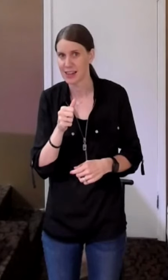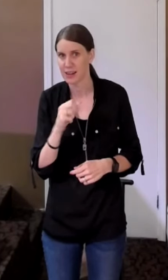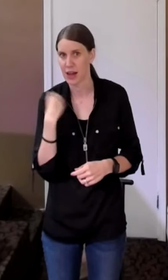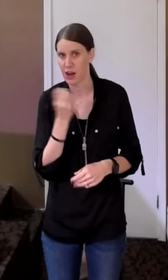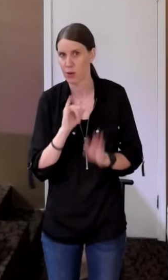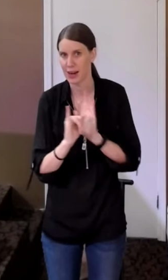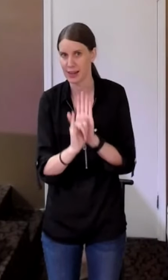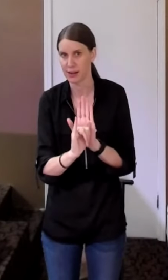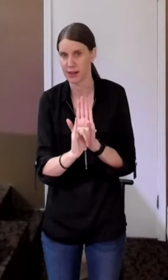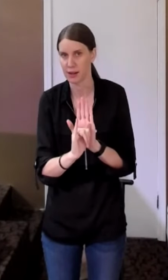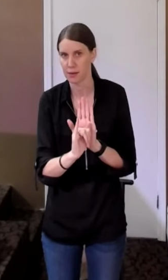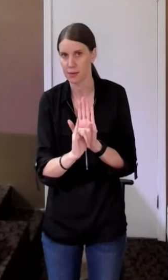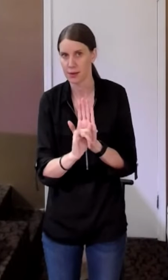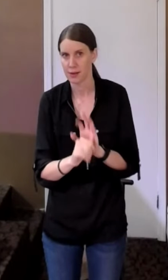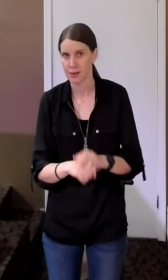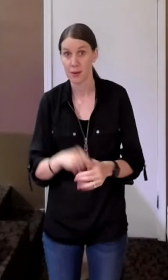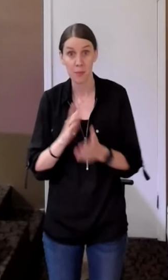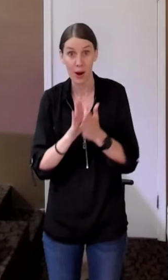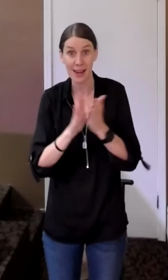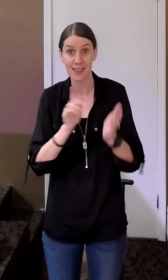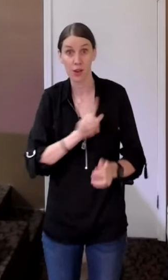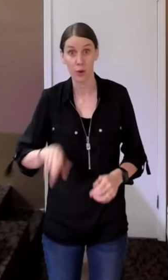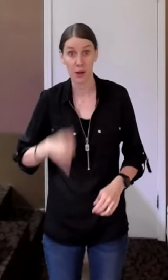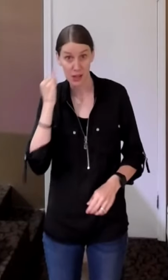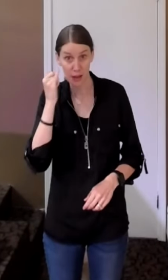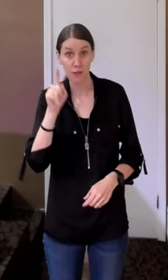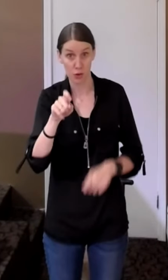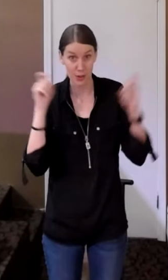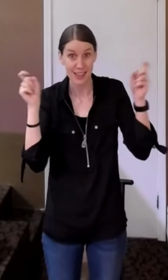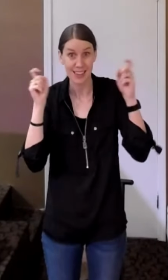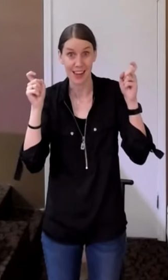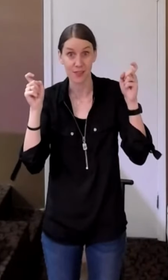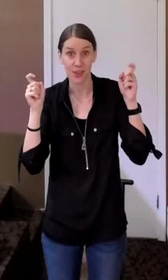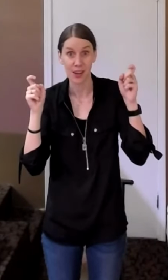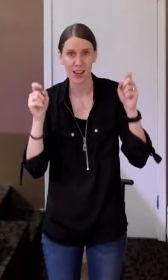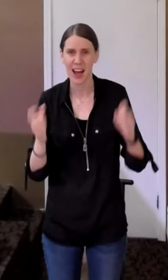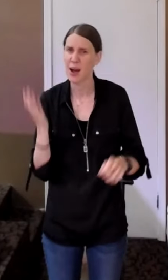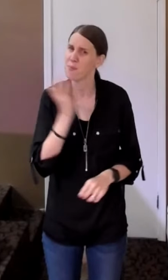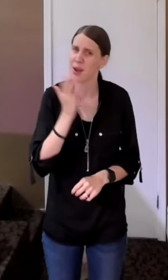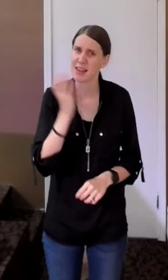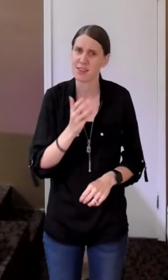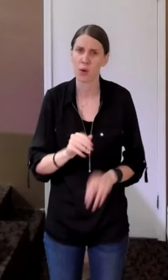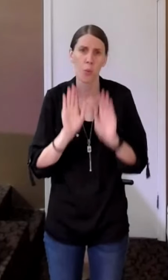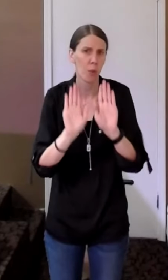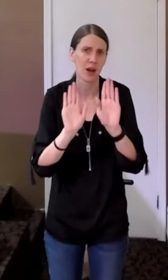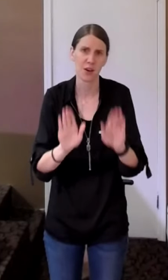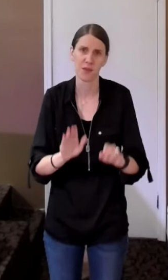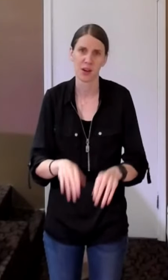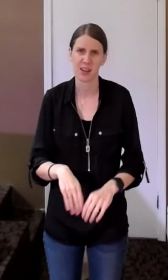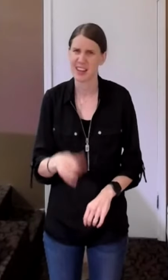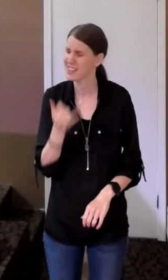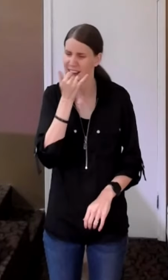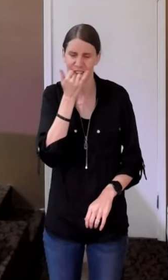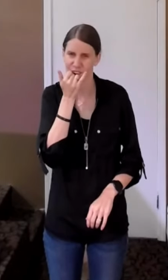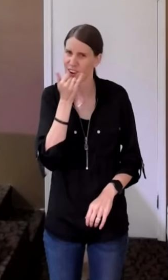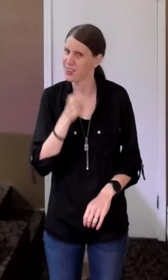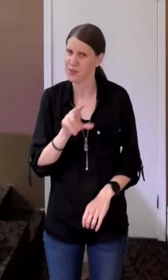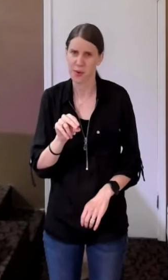identity. Praise the Lord if you're successful in all those things. There's nothing wrong with being successful in all those